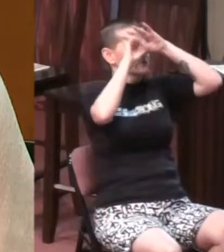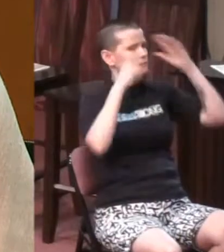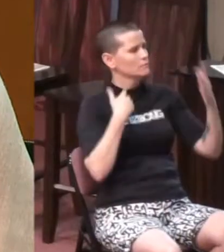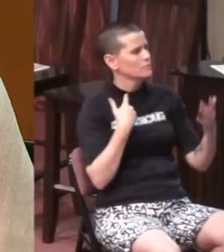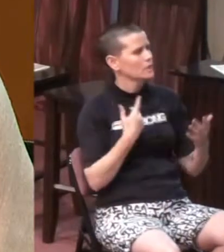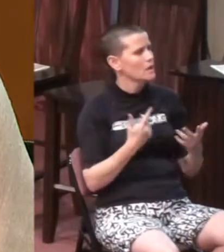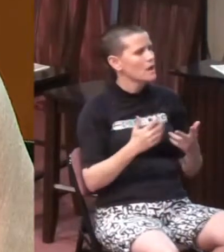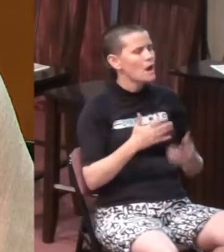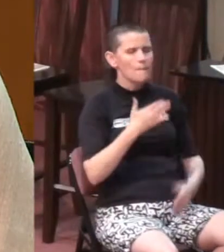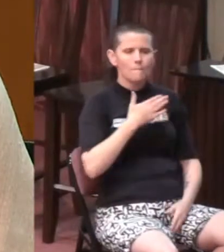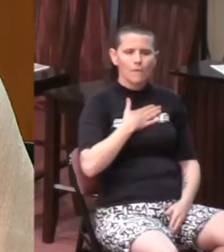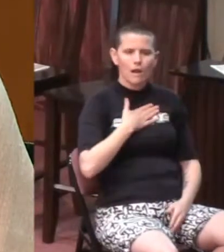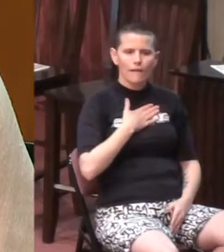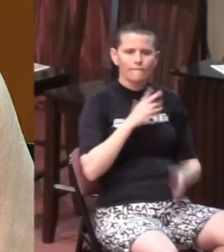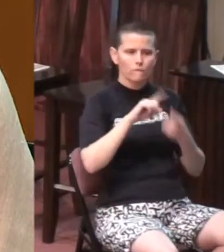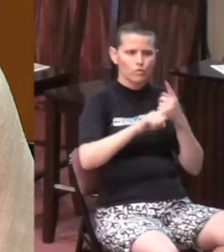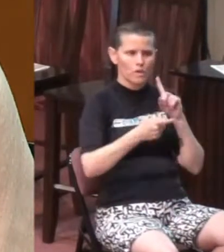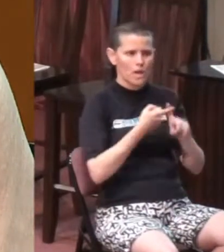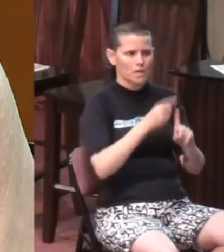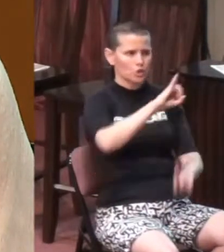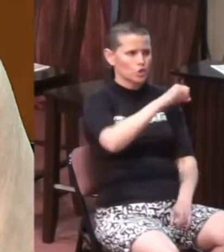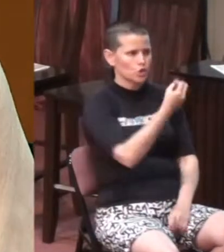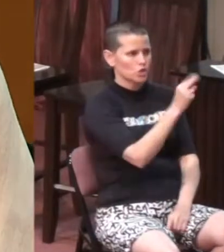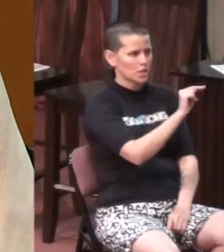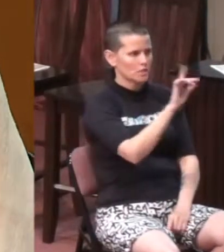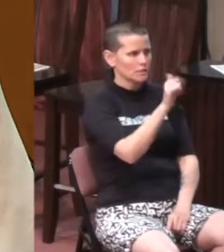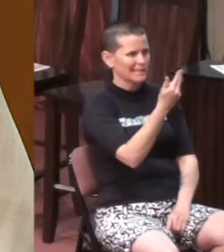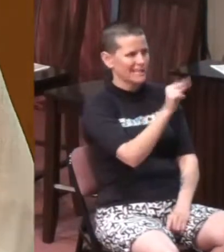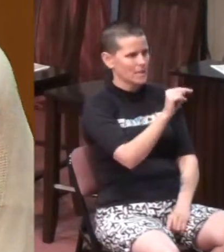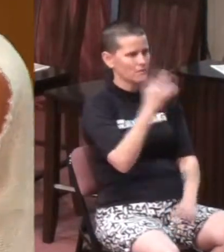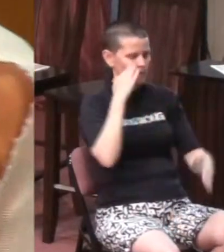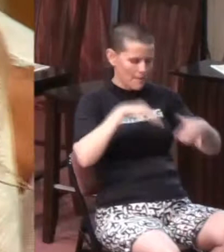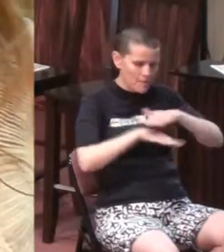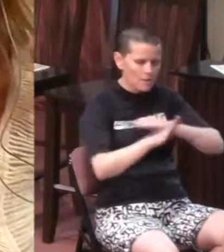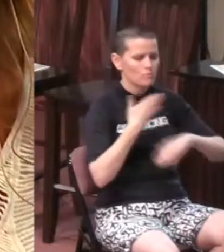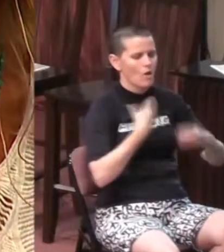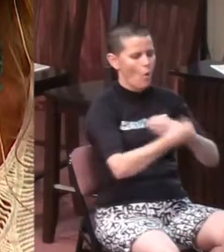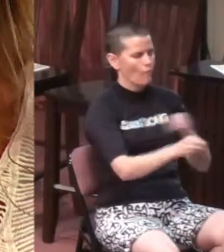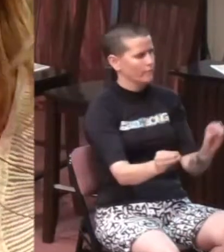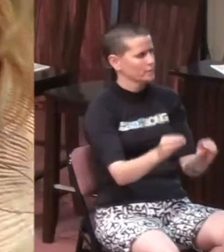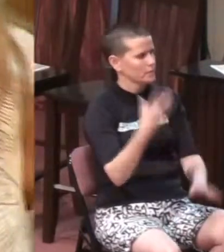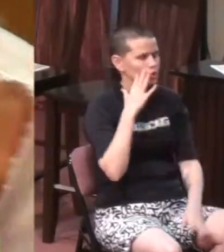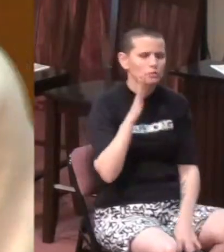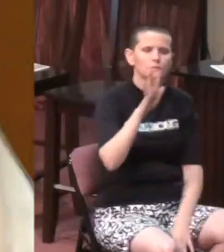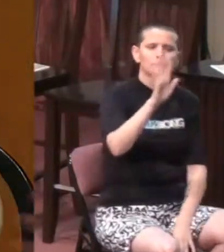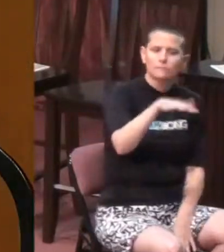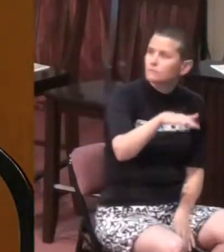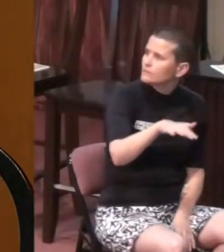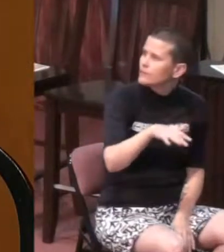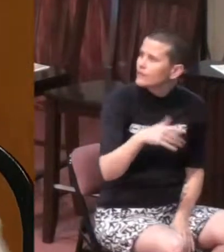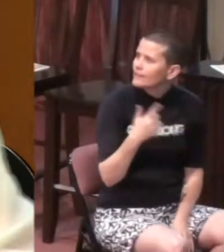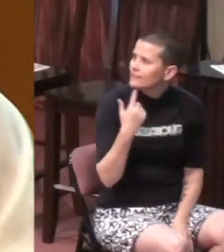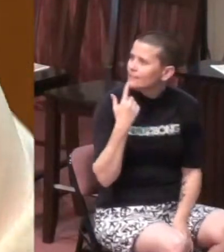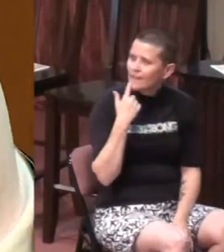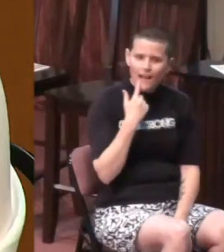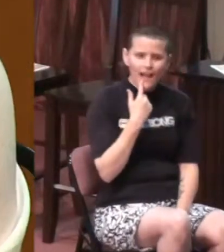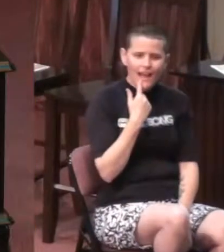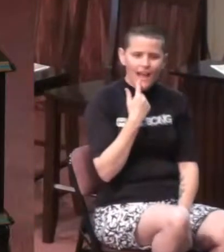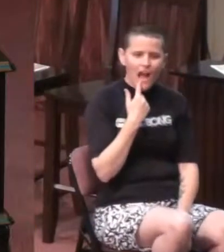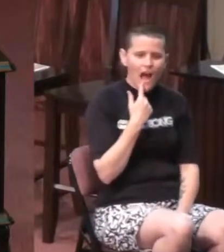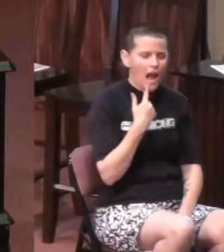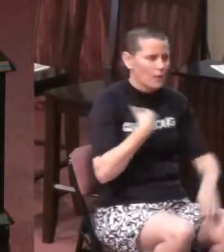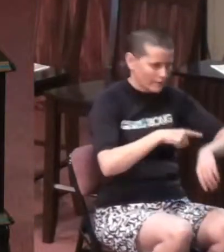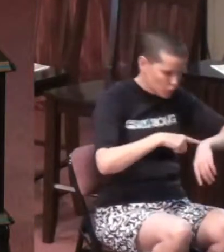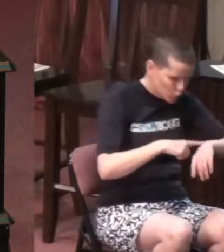friend Jeanine had come into my office and she said, I just need 15 minutes. She